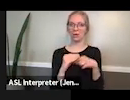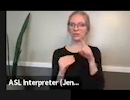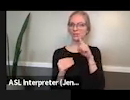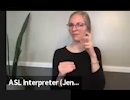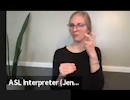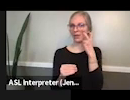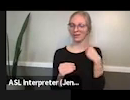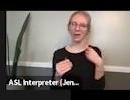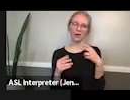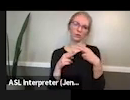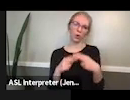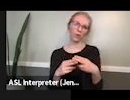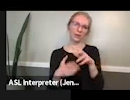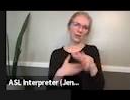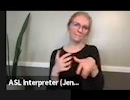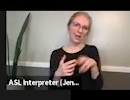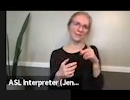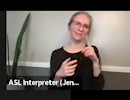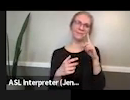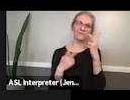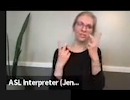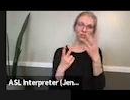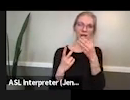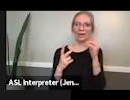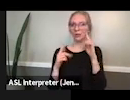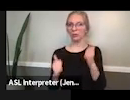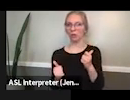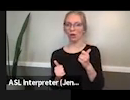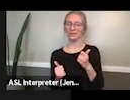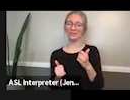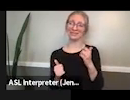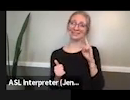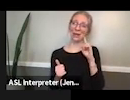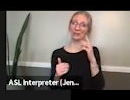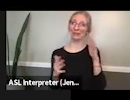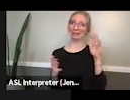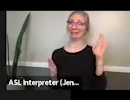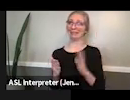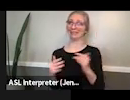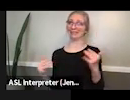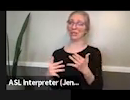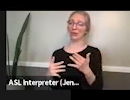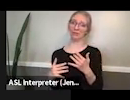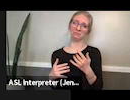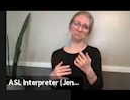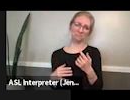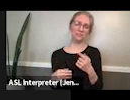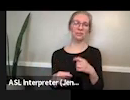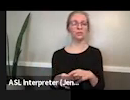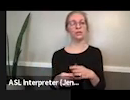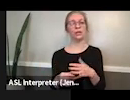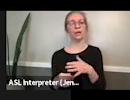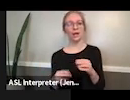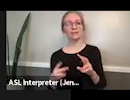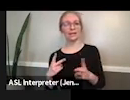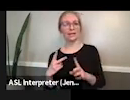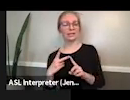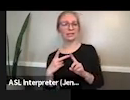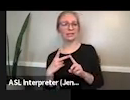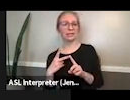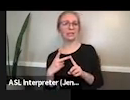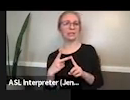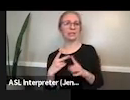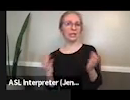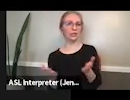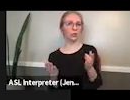combined vision and hearing loss. It feels a little less scary, maybe not a lot, but a little. And secondly,